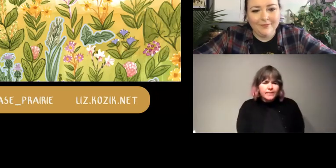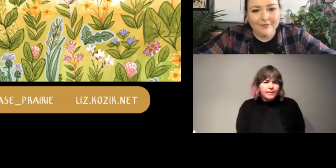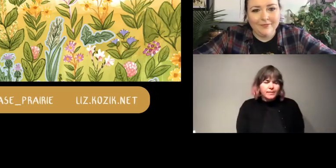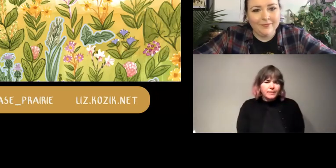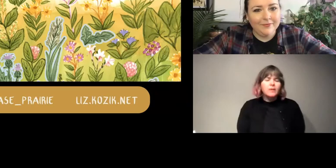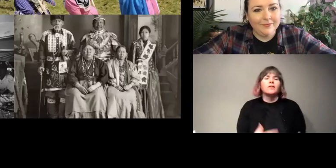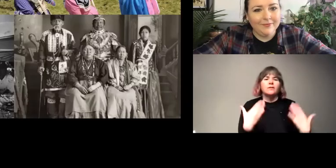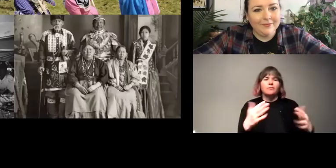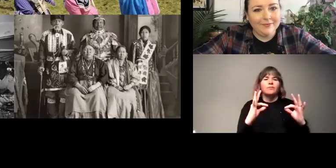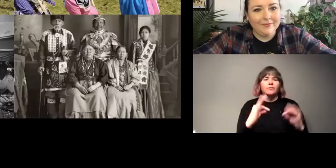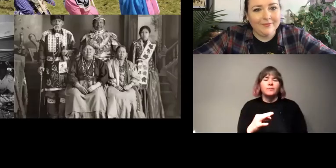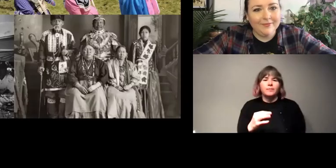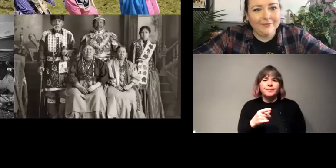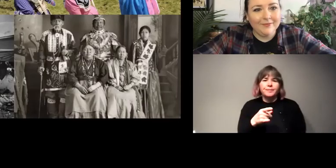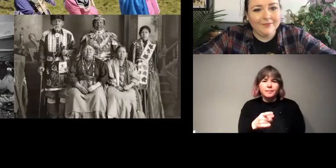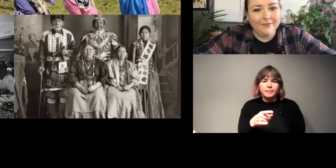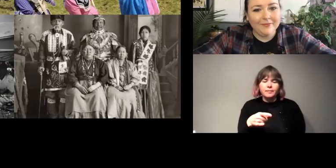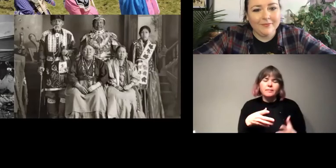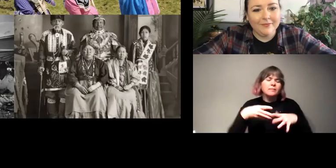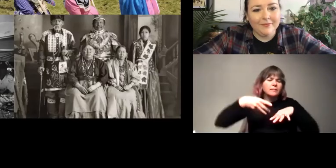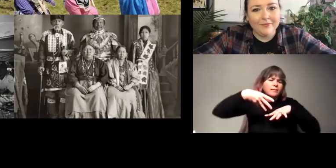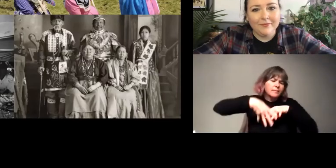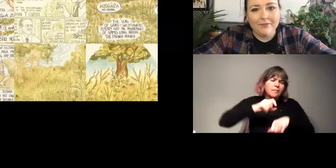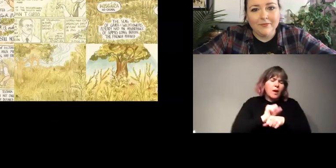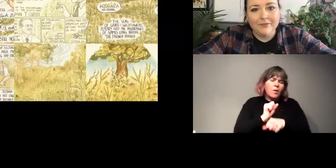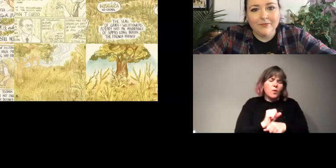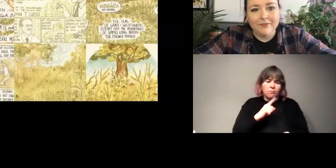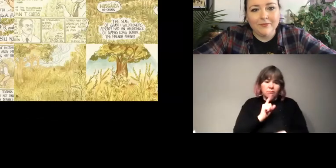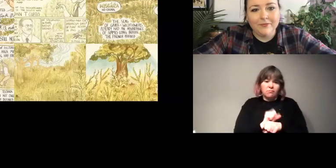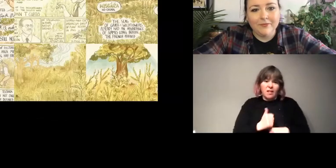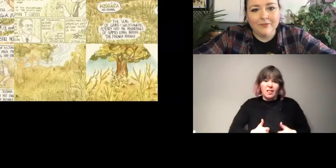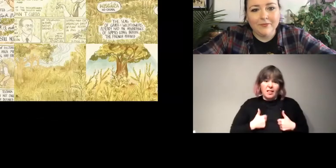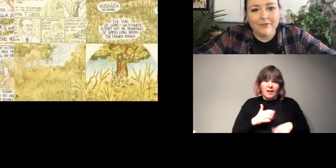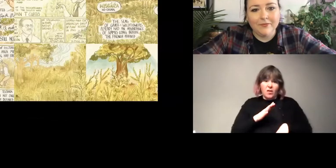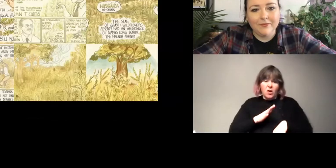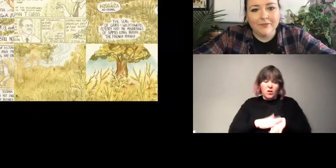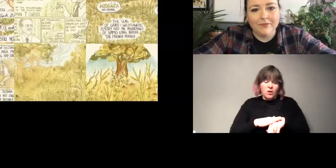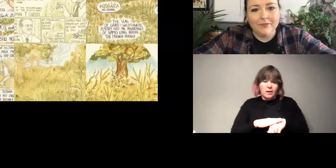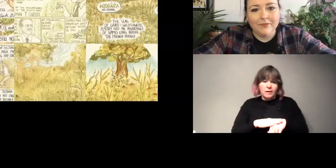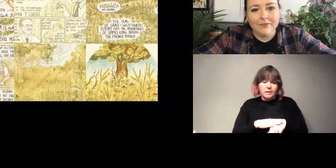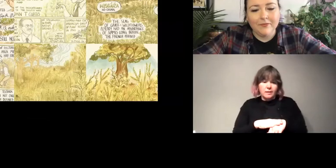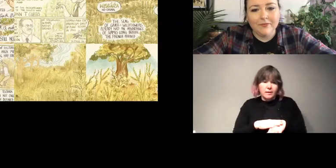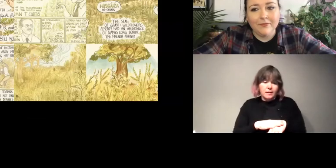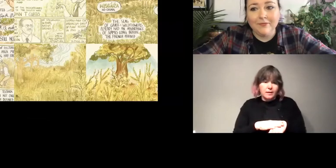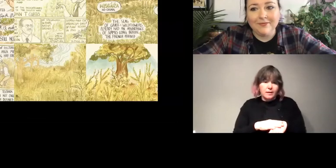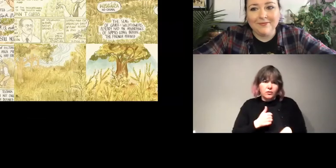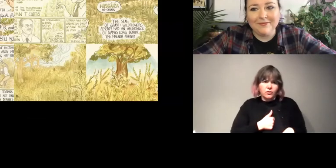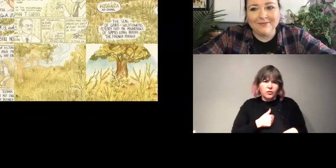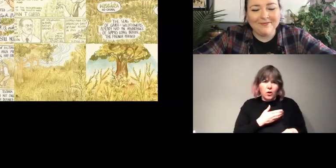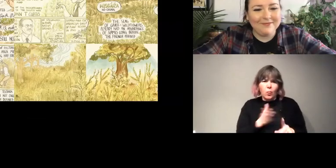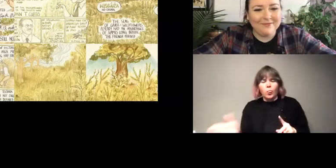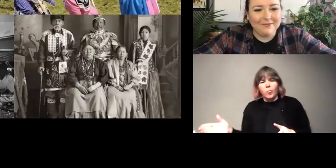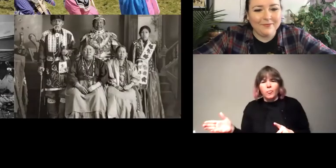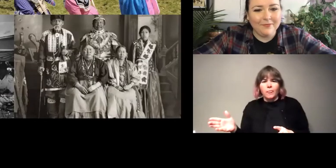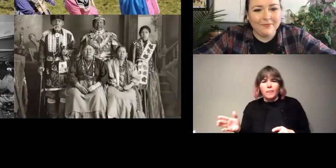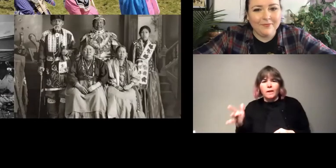There we go. Deeply relevant to my work is the fact that I live on, sorry about this.